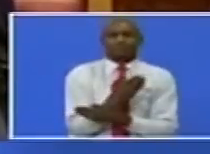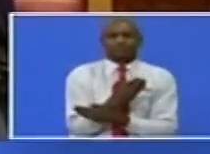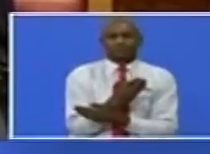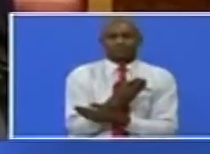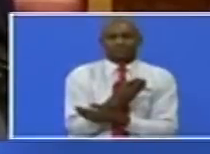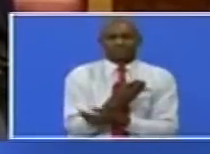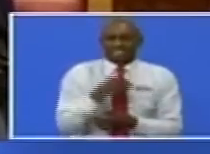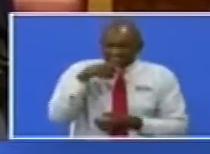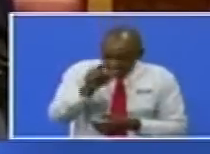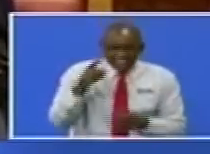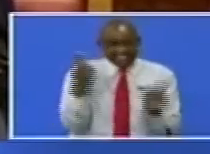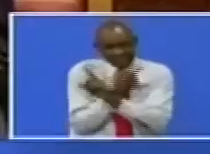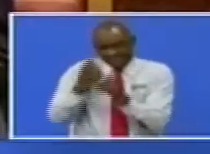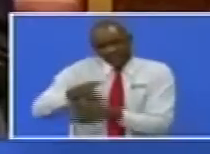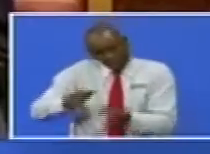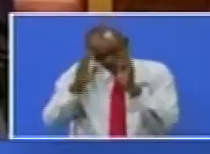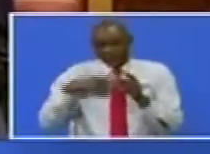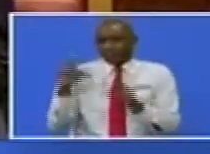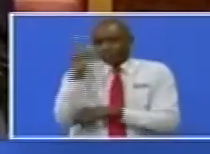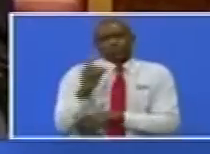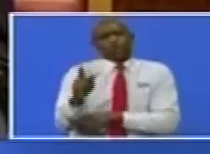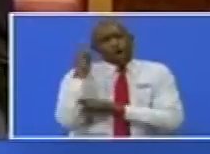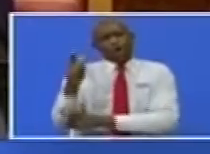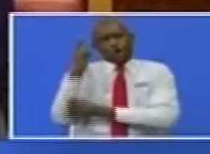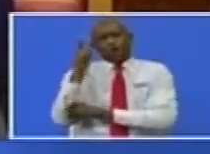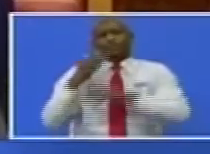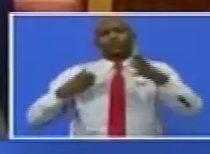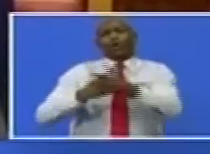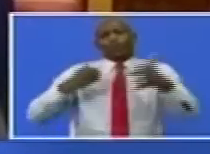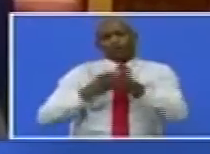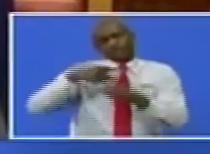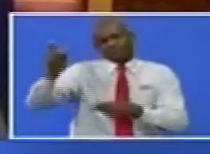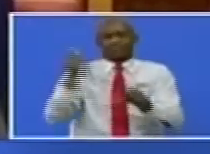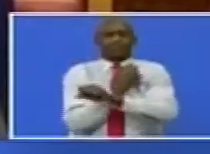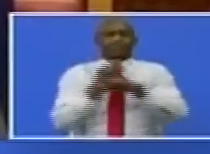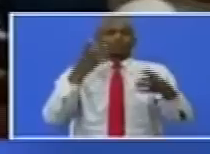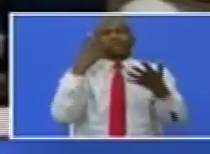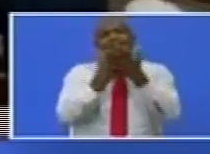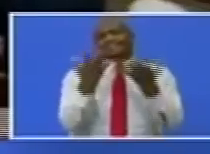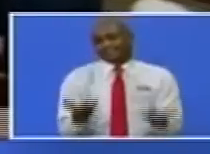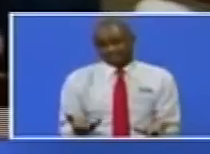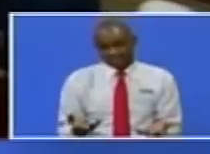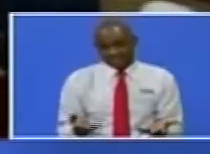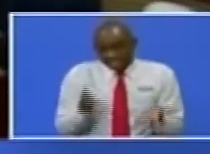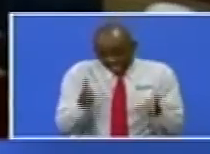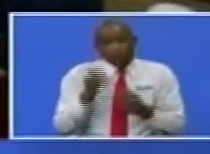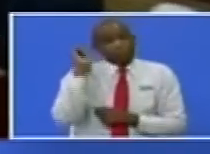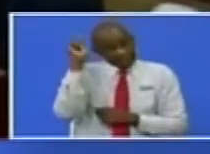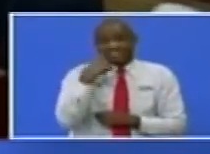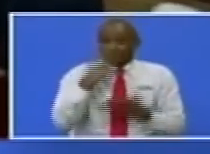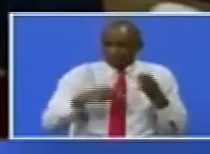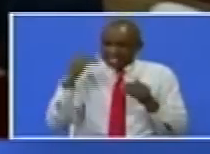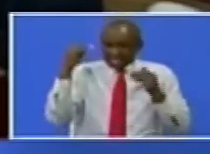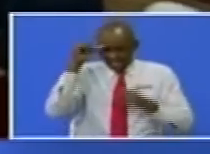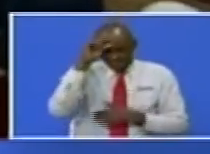the frivolous exploitation of legal technicalities to defeat the cause of justice. According to the president, his government